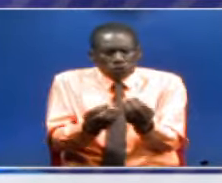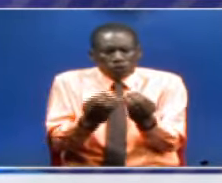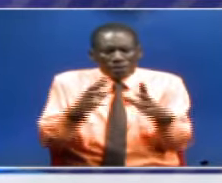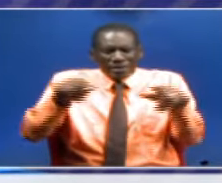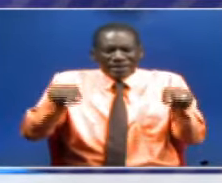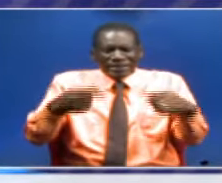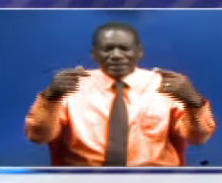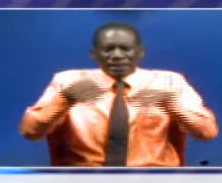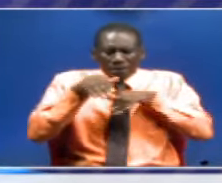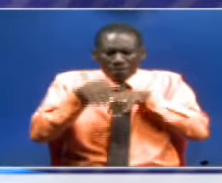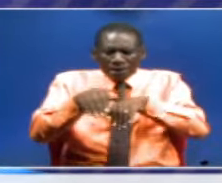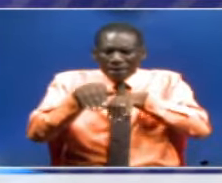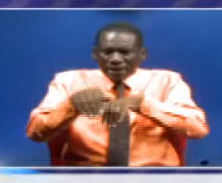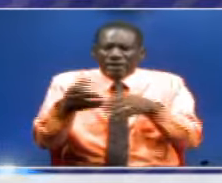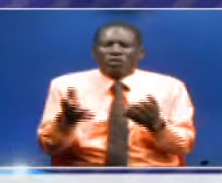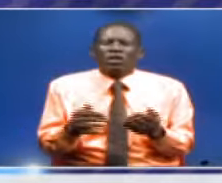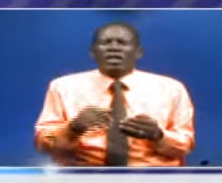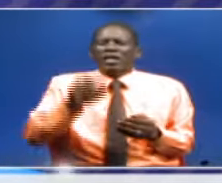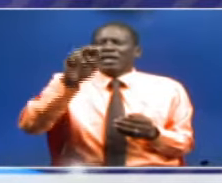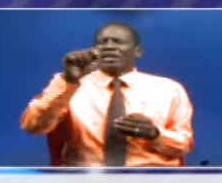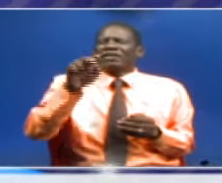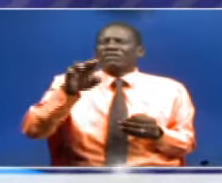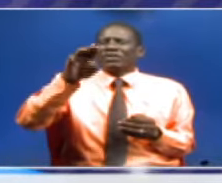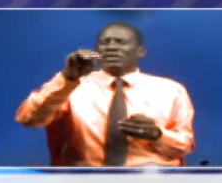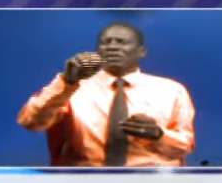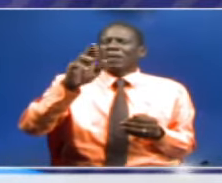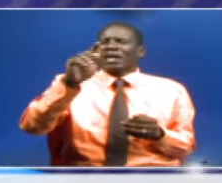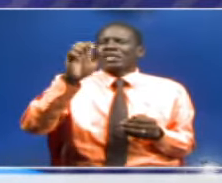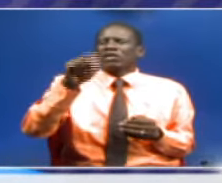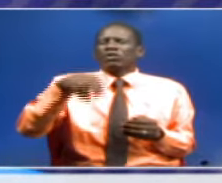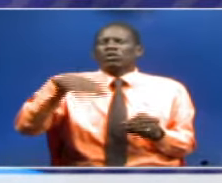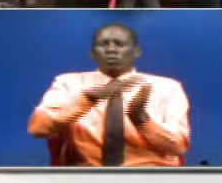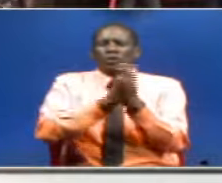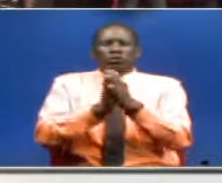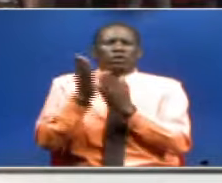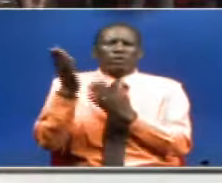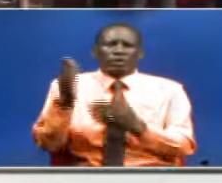predators. Here's NTV's Martin Mwangi with those details.